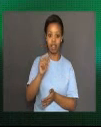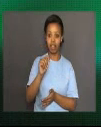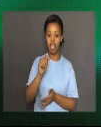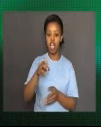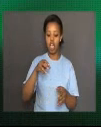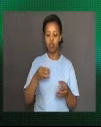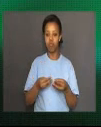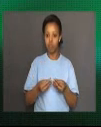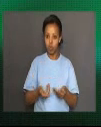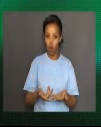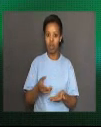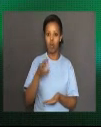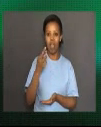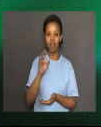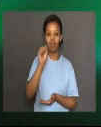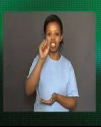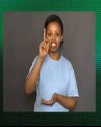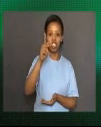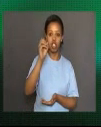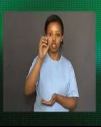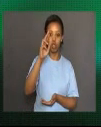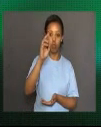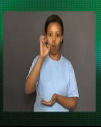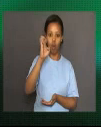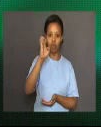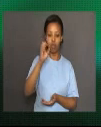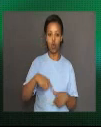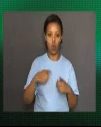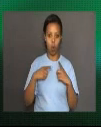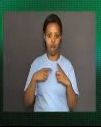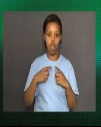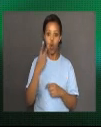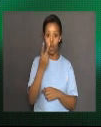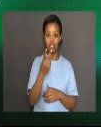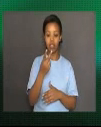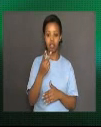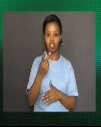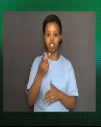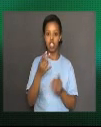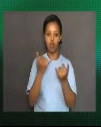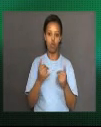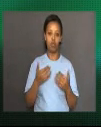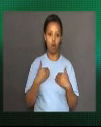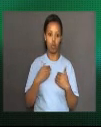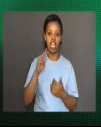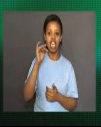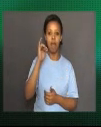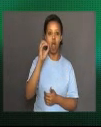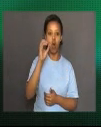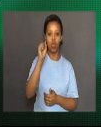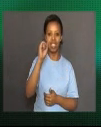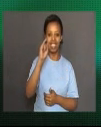Meiosis is divided into two primary stages, called meiosis I